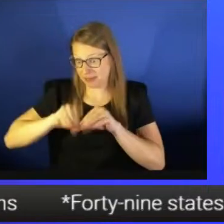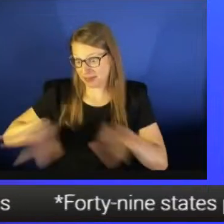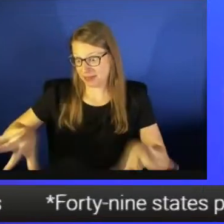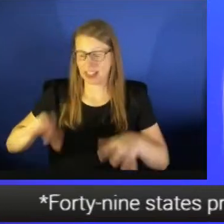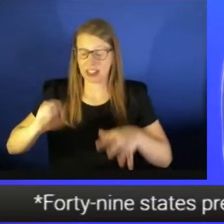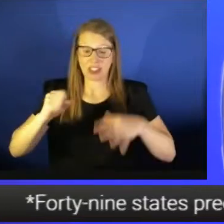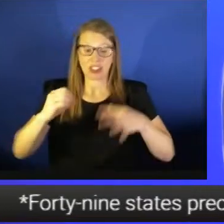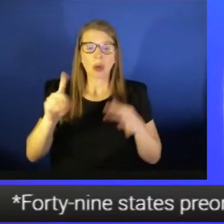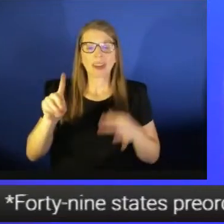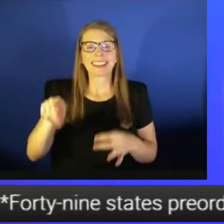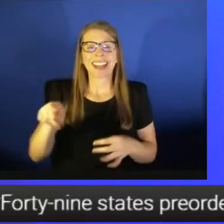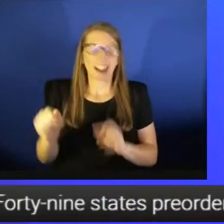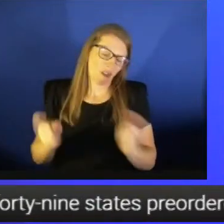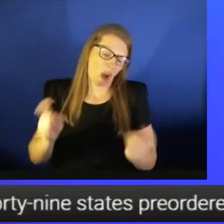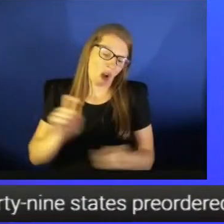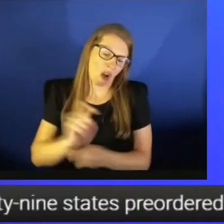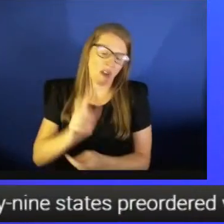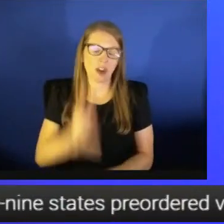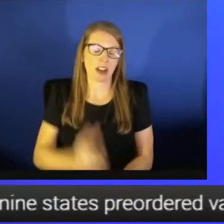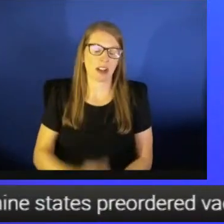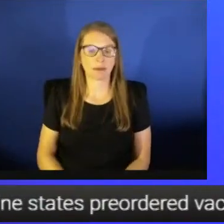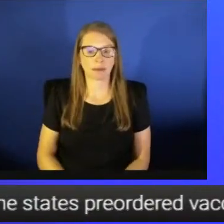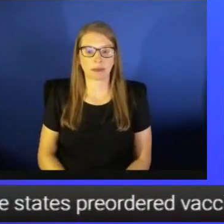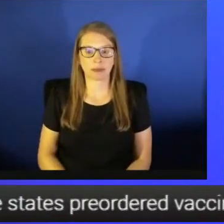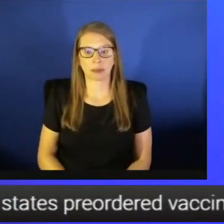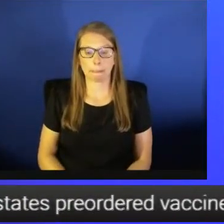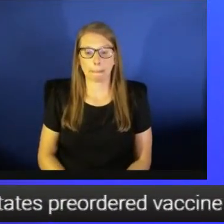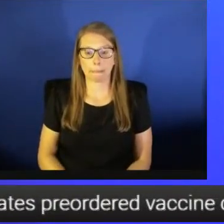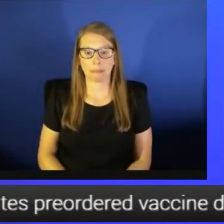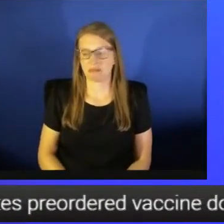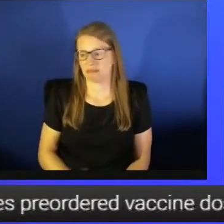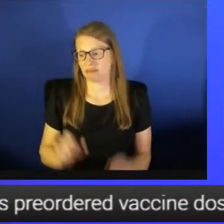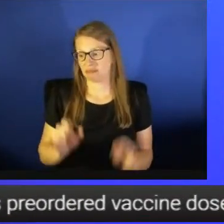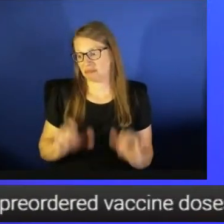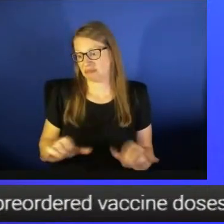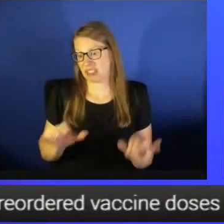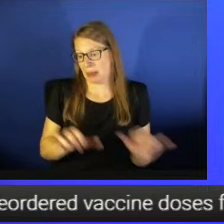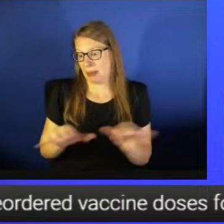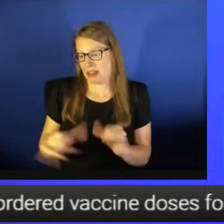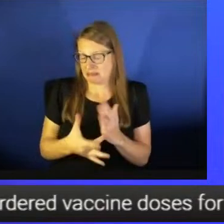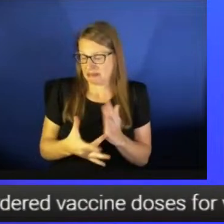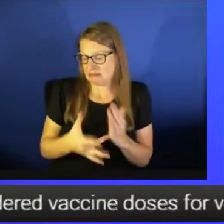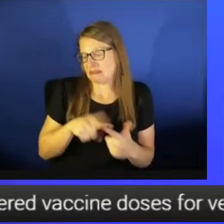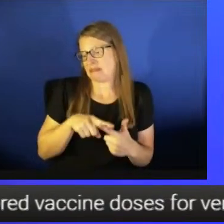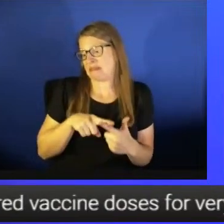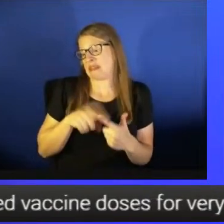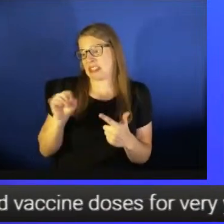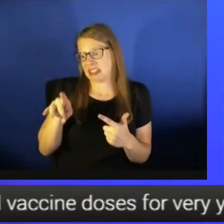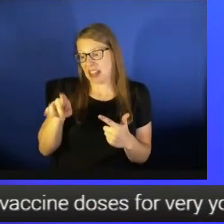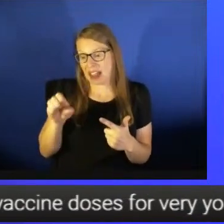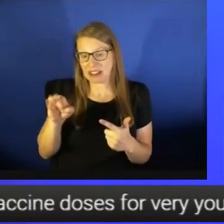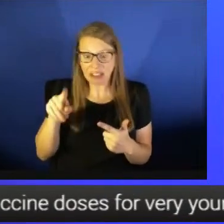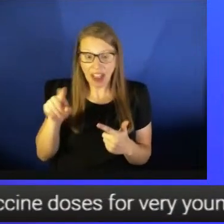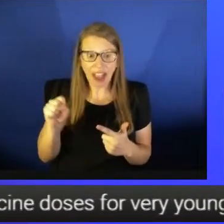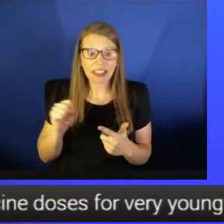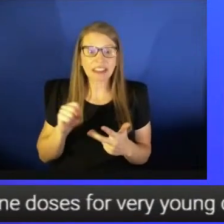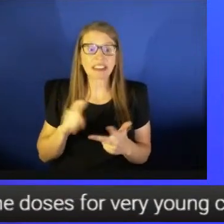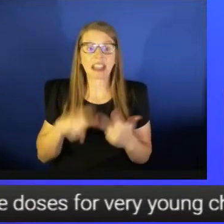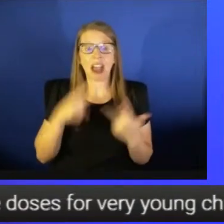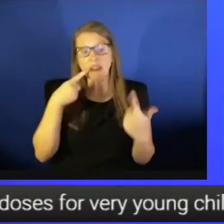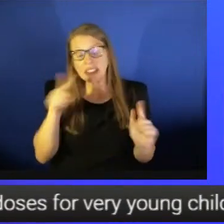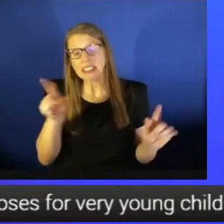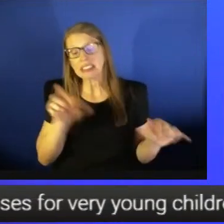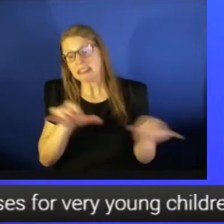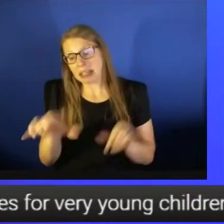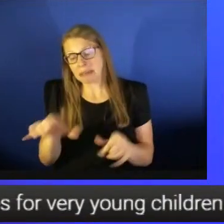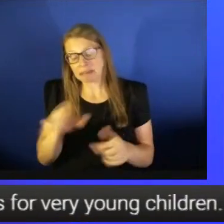evolve. But there are similar technologies, similar efficacy, similar side effect profile. We don't usually